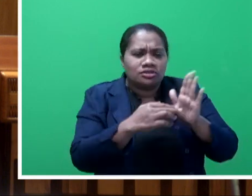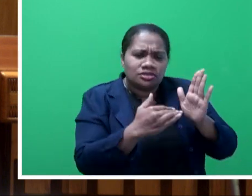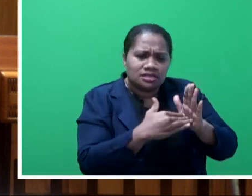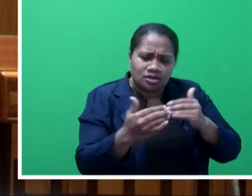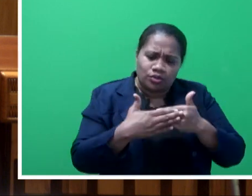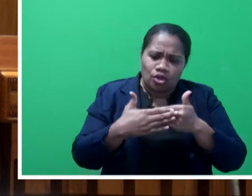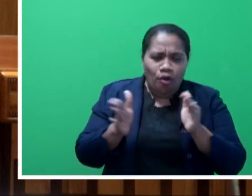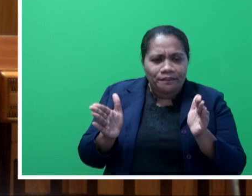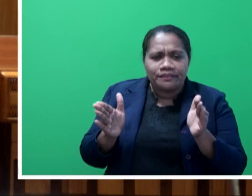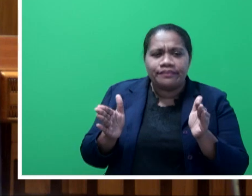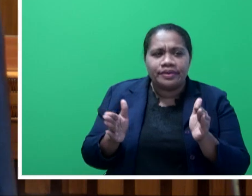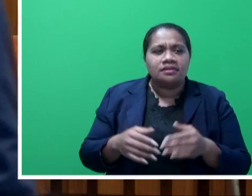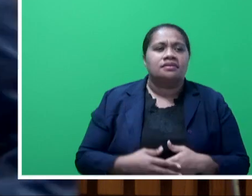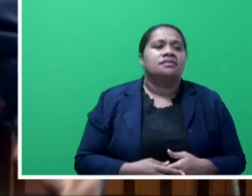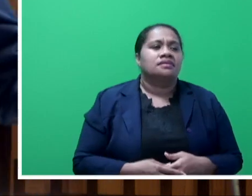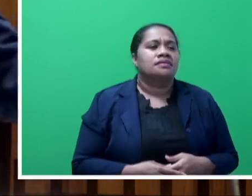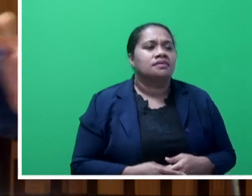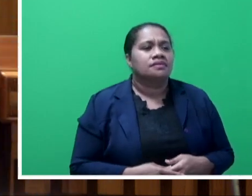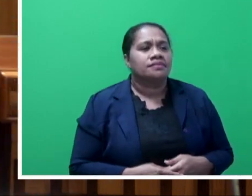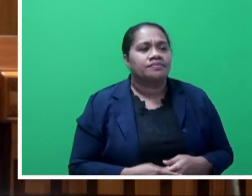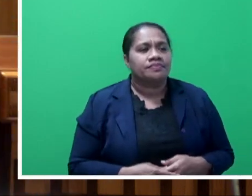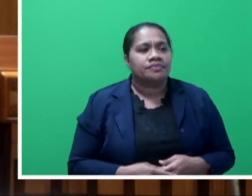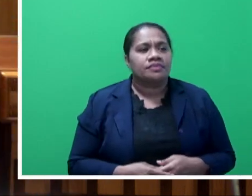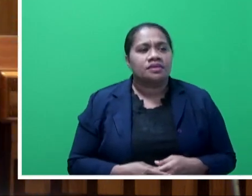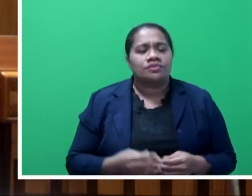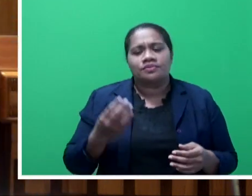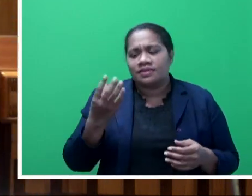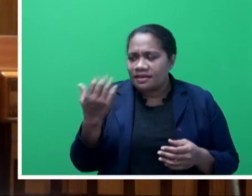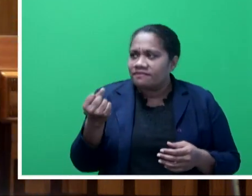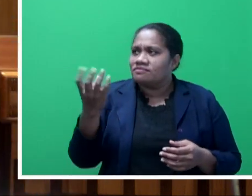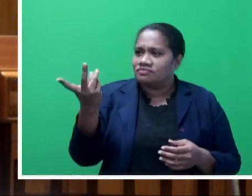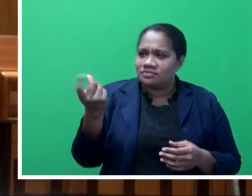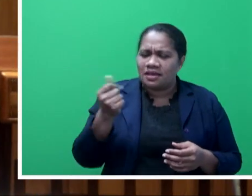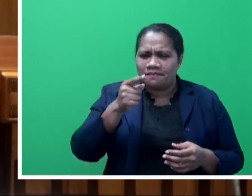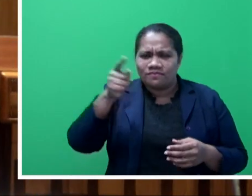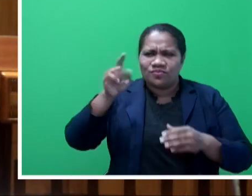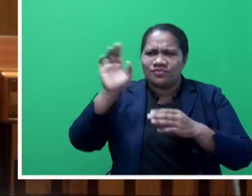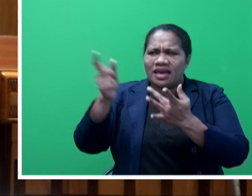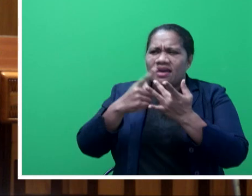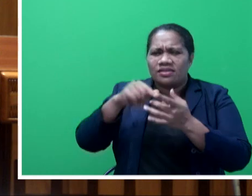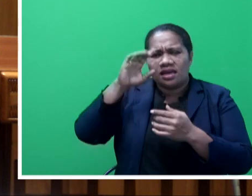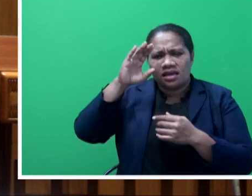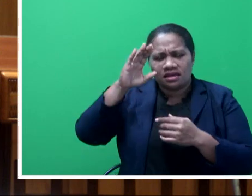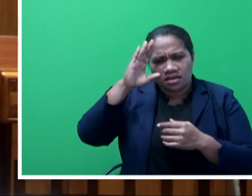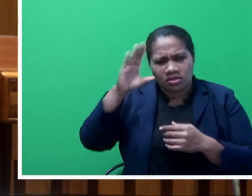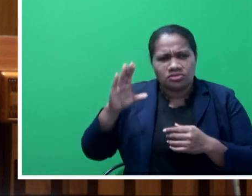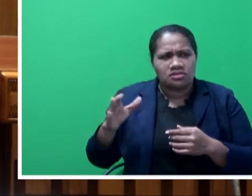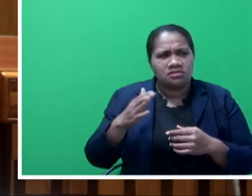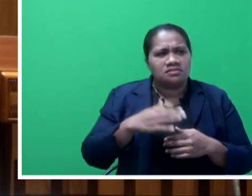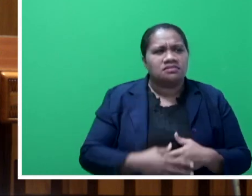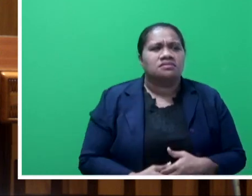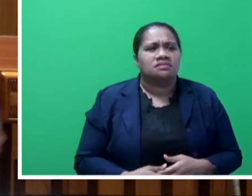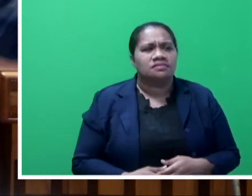too, we've had some overtures from other countries where they want to do what they call mutual vaccination